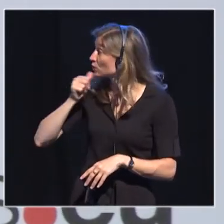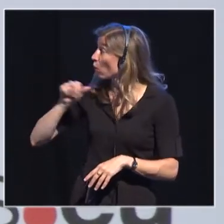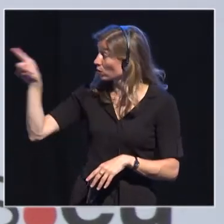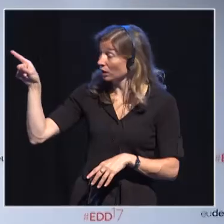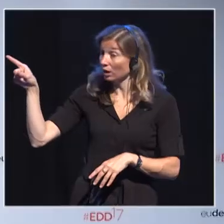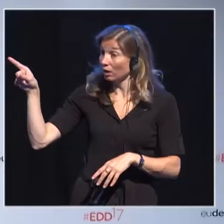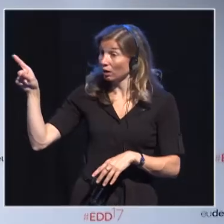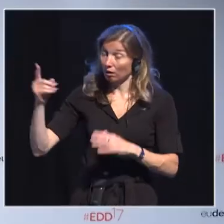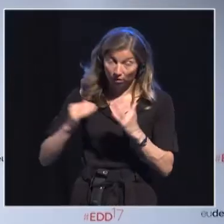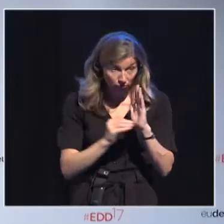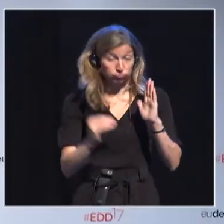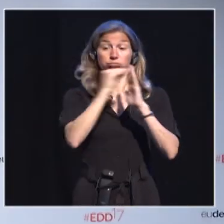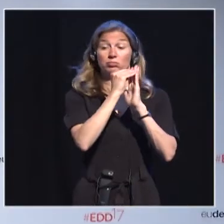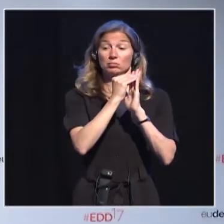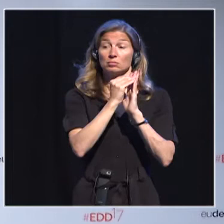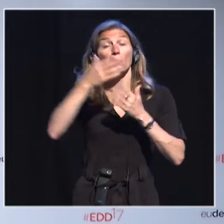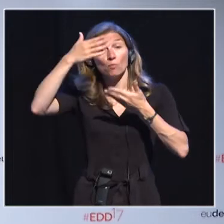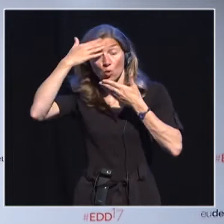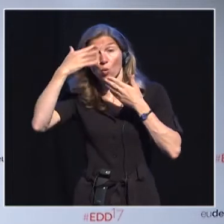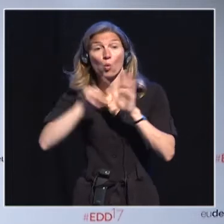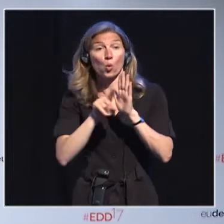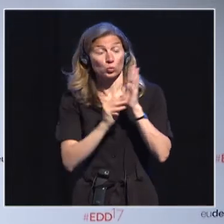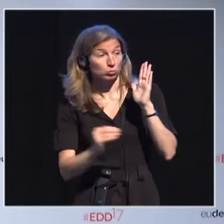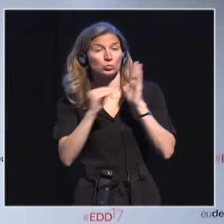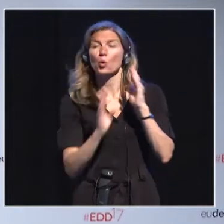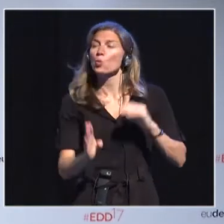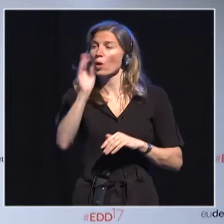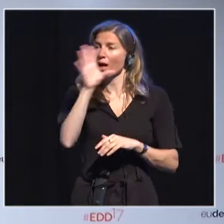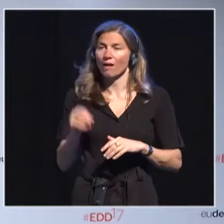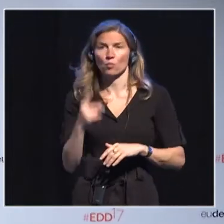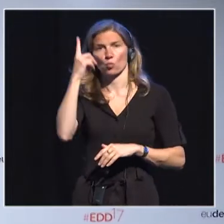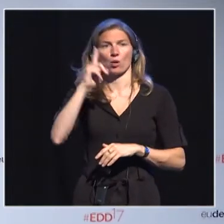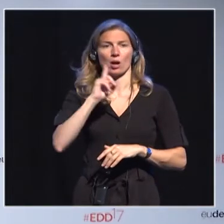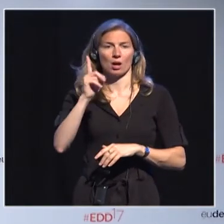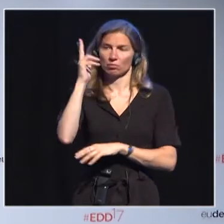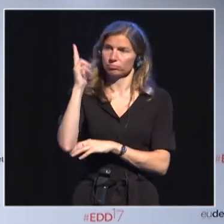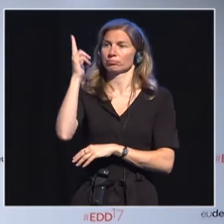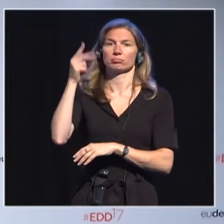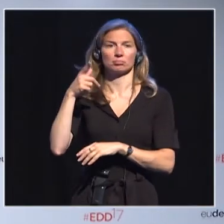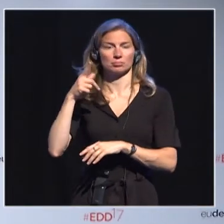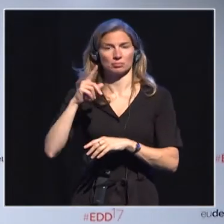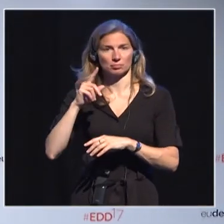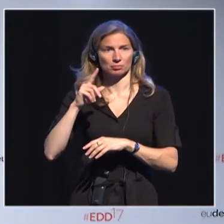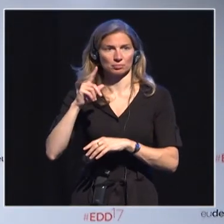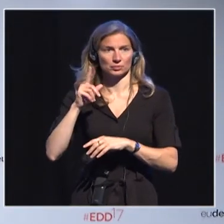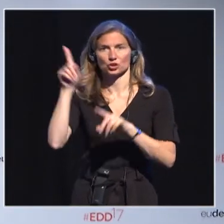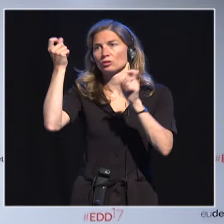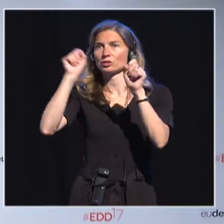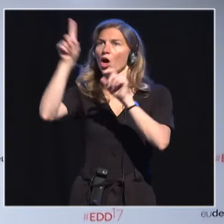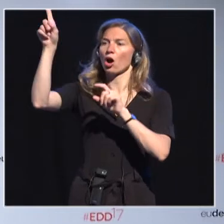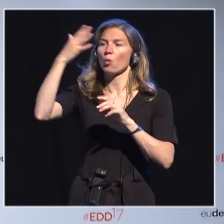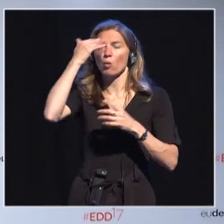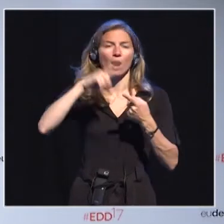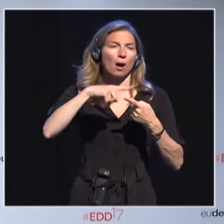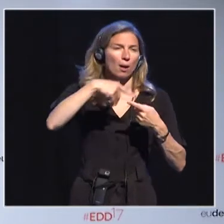study. Morocco was also part of North Africa, one of sort of the stars emerging, because Morocco, Estonia, and